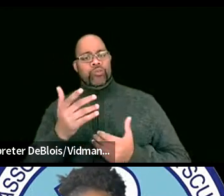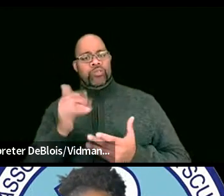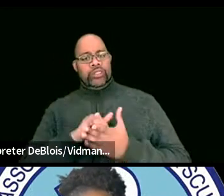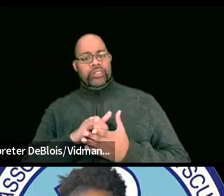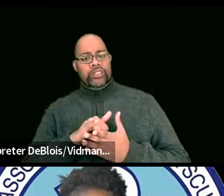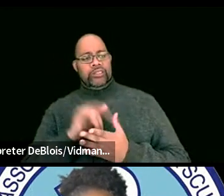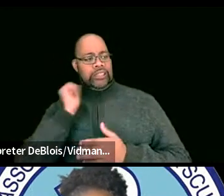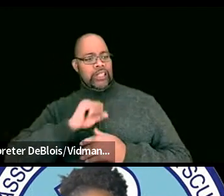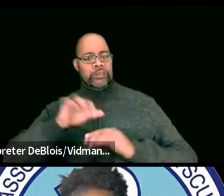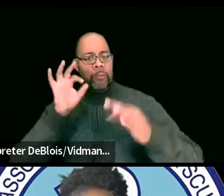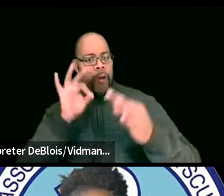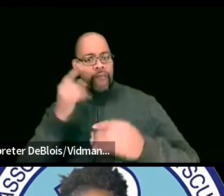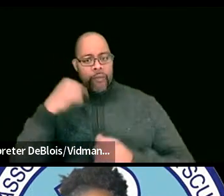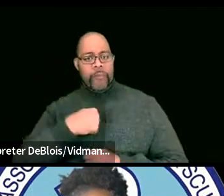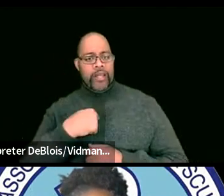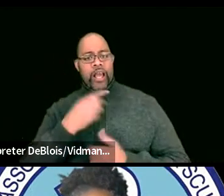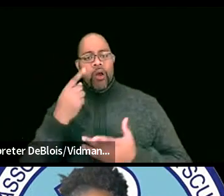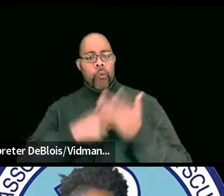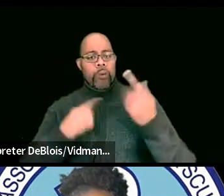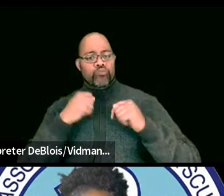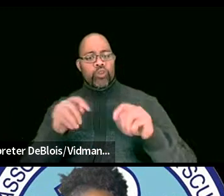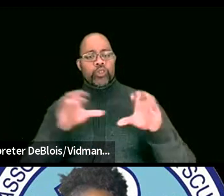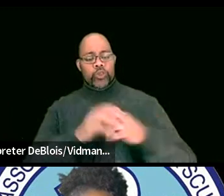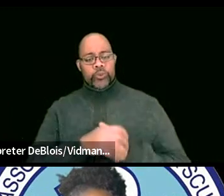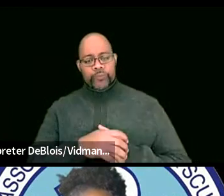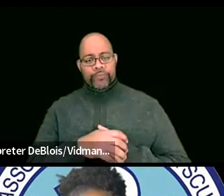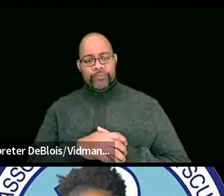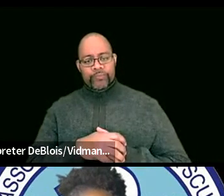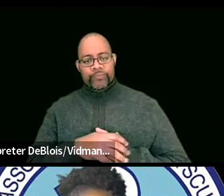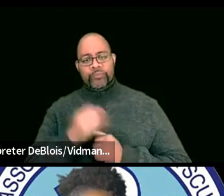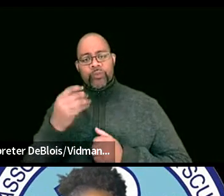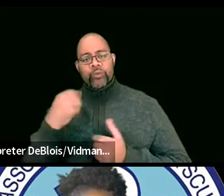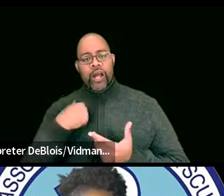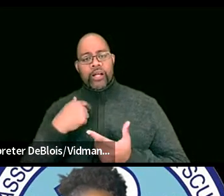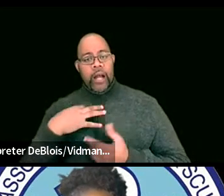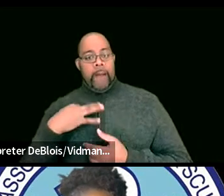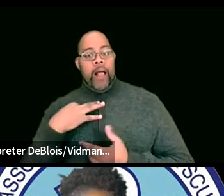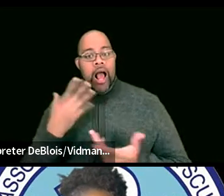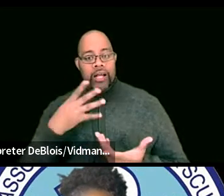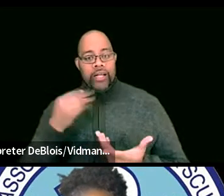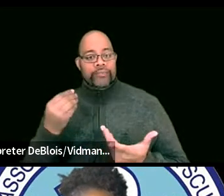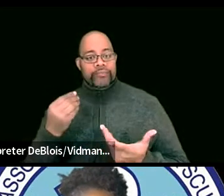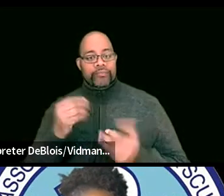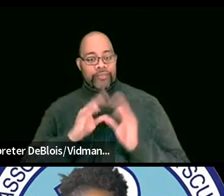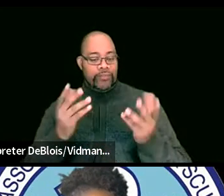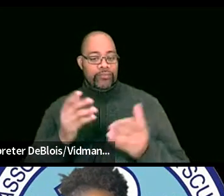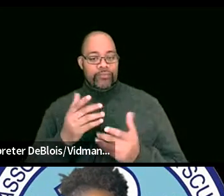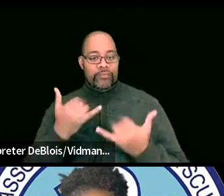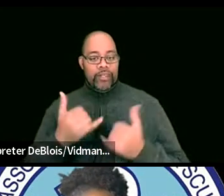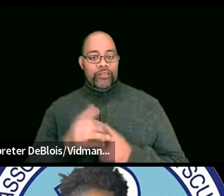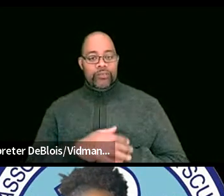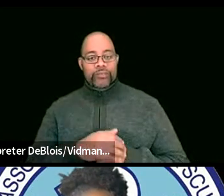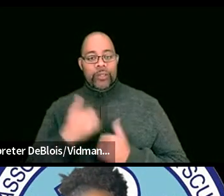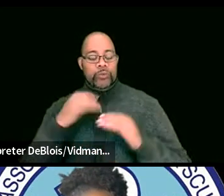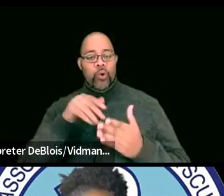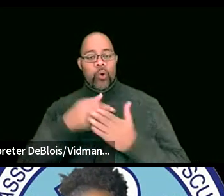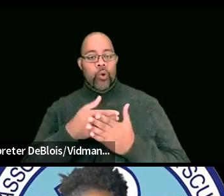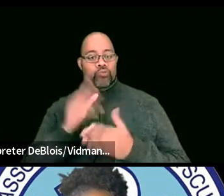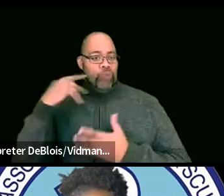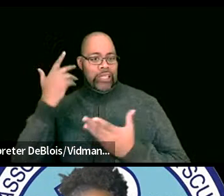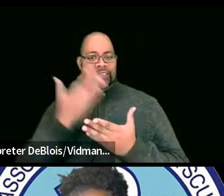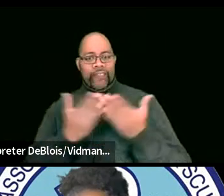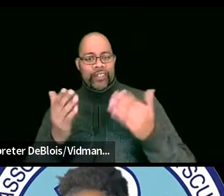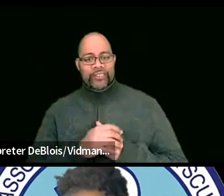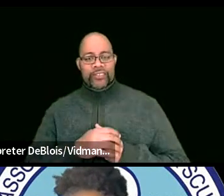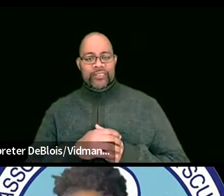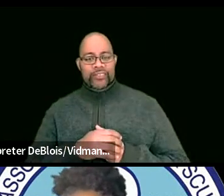sounds perfect for me and what I'm trying to do. And so I applied, and of course, now I'm doing all this crazy